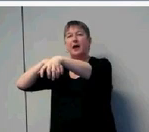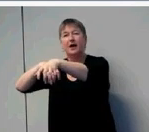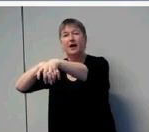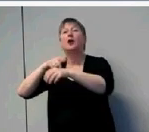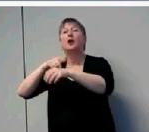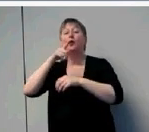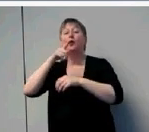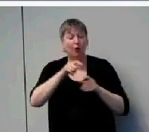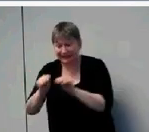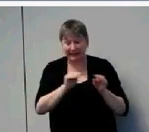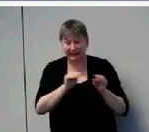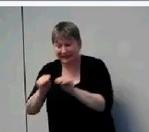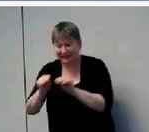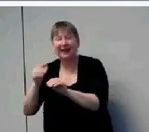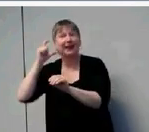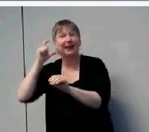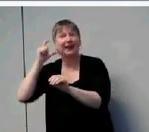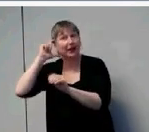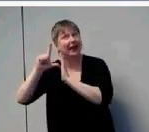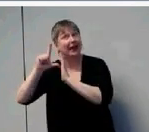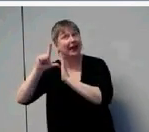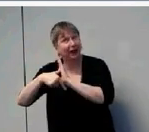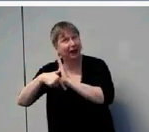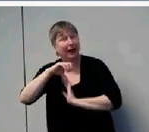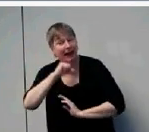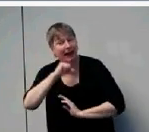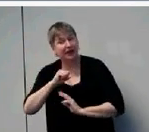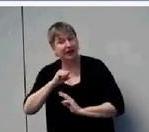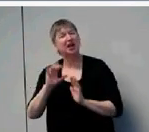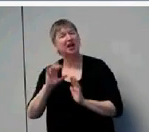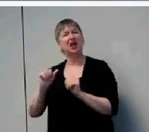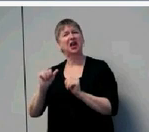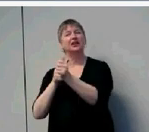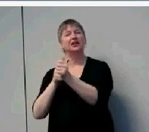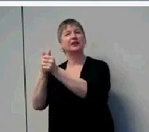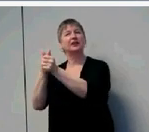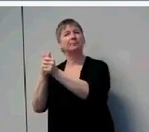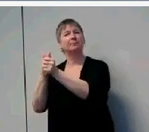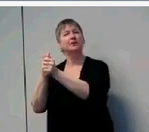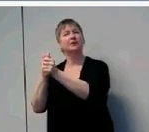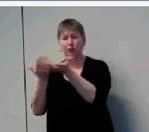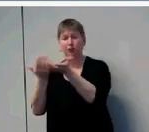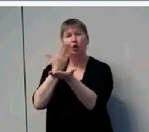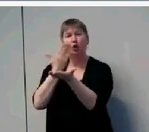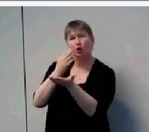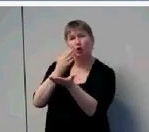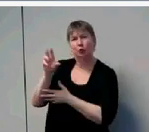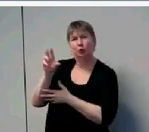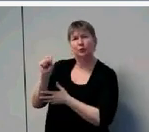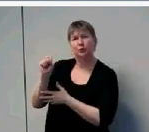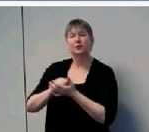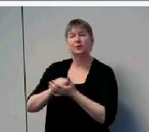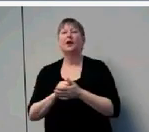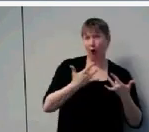catch up. And that's good news for parents whose children are later identified. So early fitting,